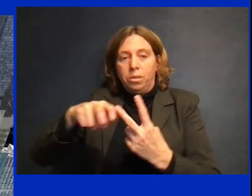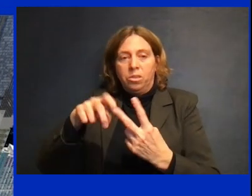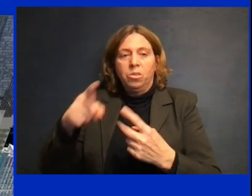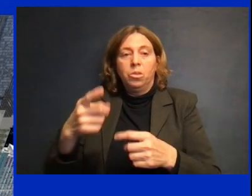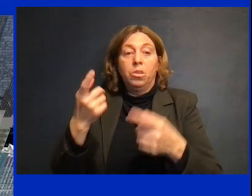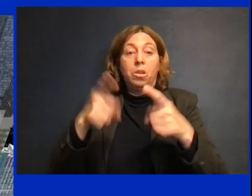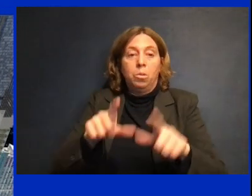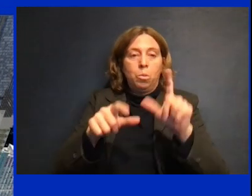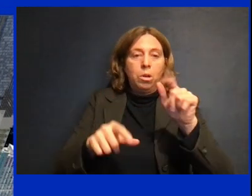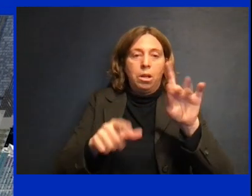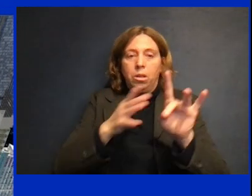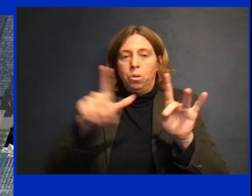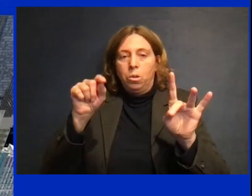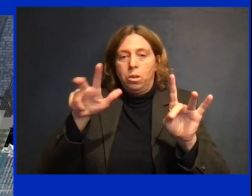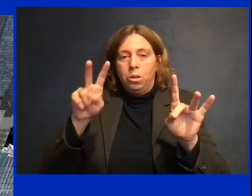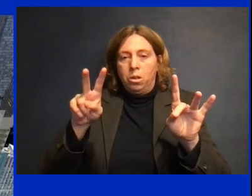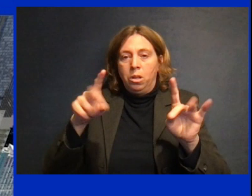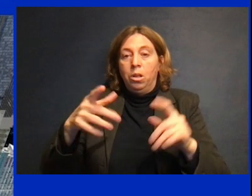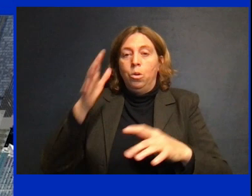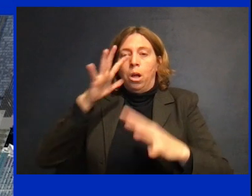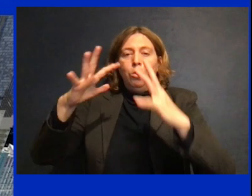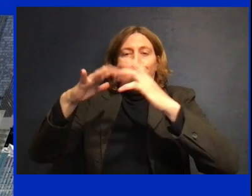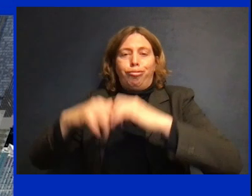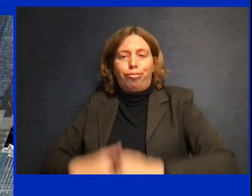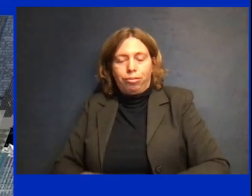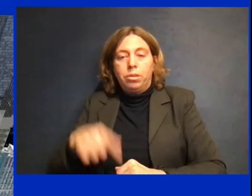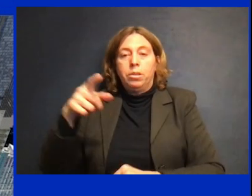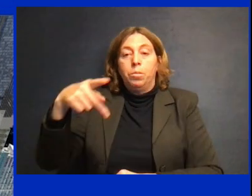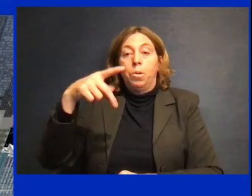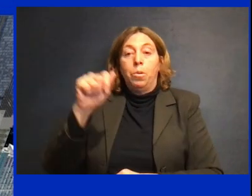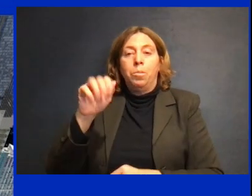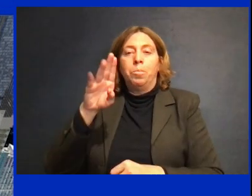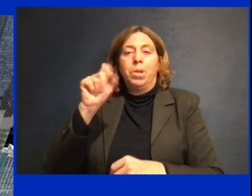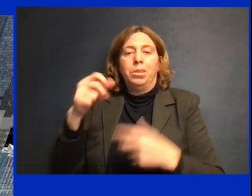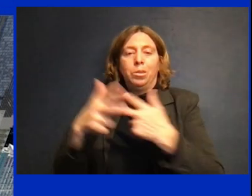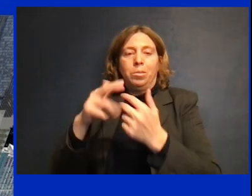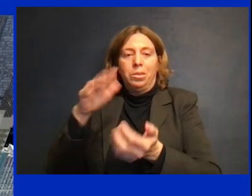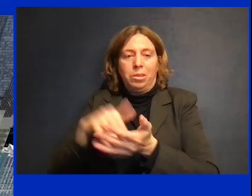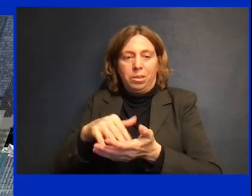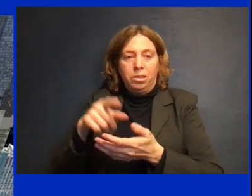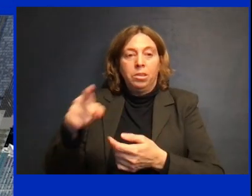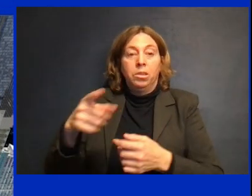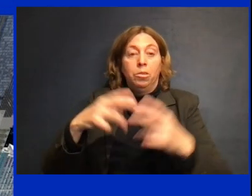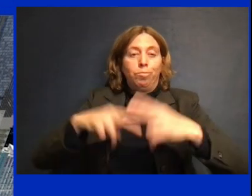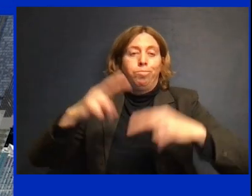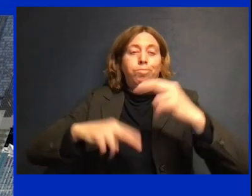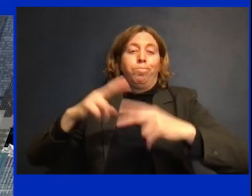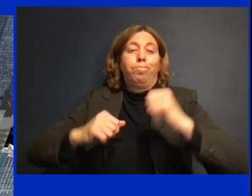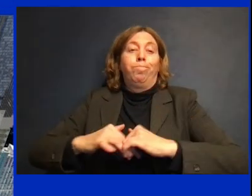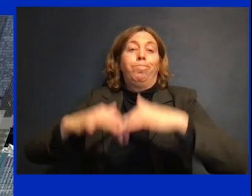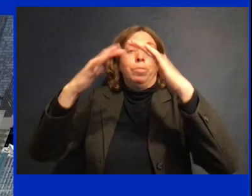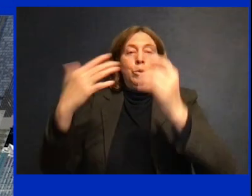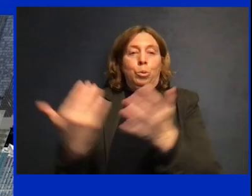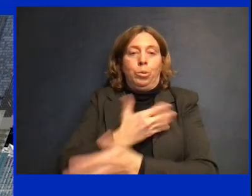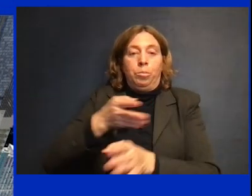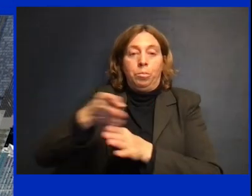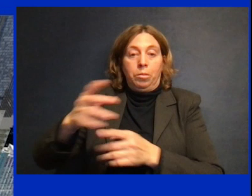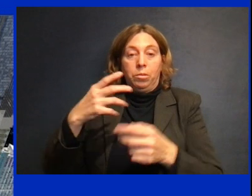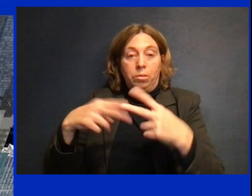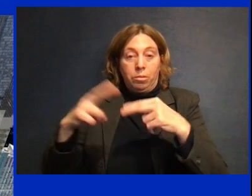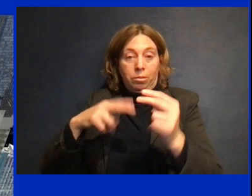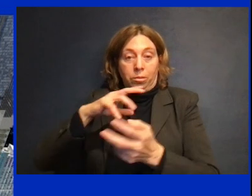2032, will consist of demolition of the existing Port Authority bus terminal, construction of the new main terminal, as well